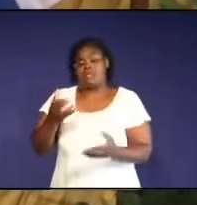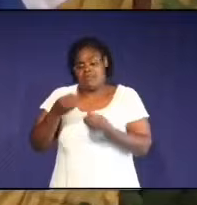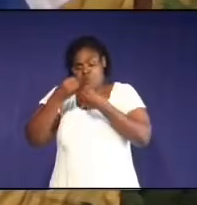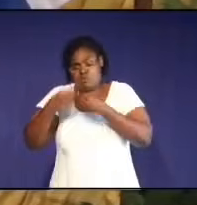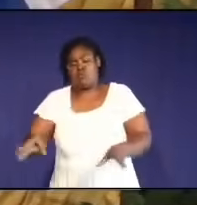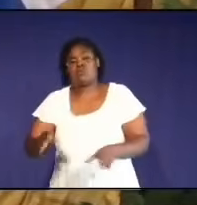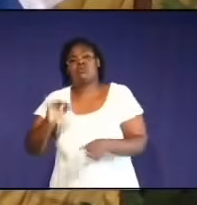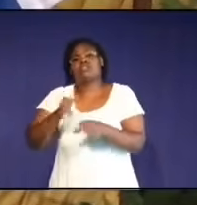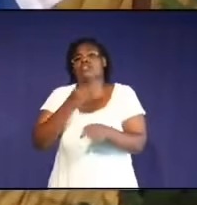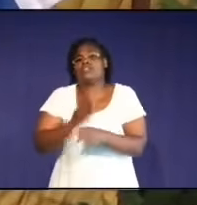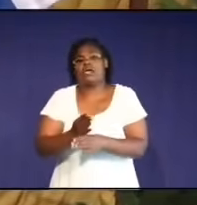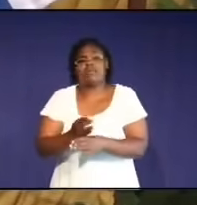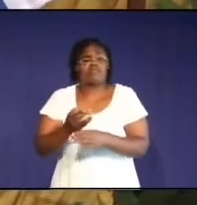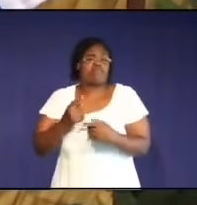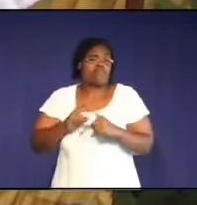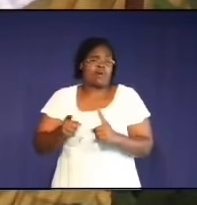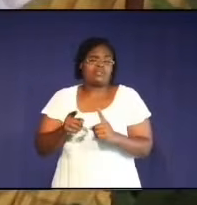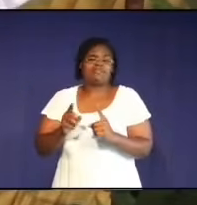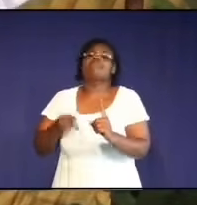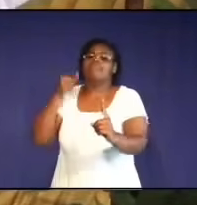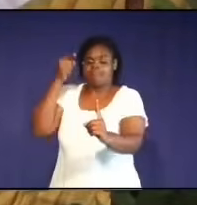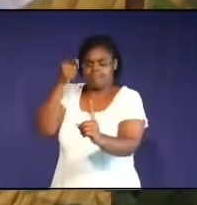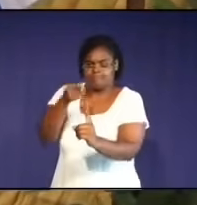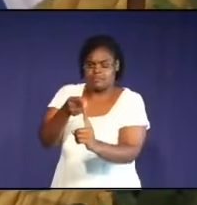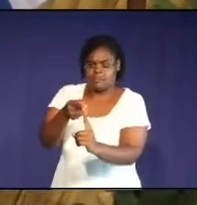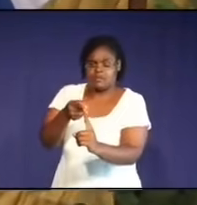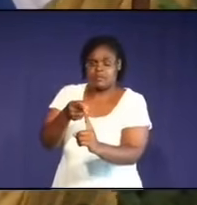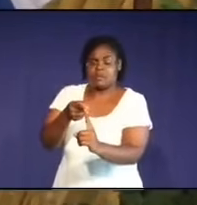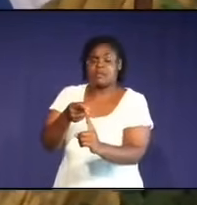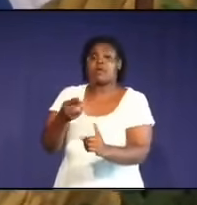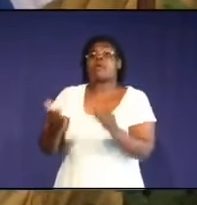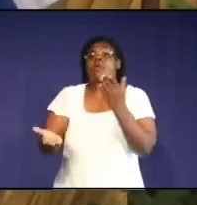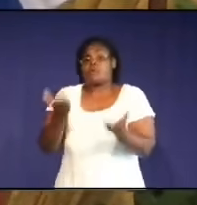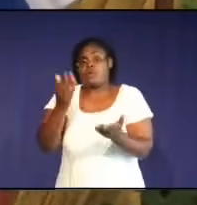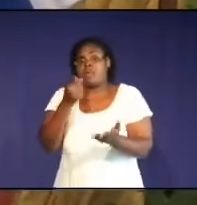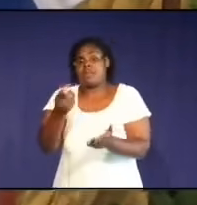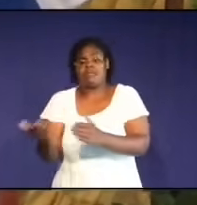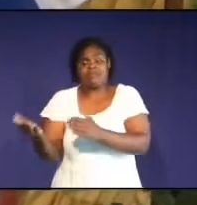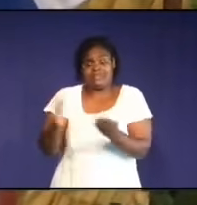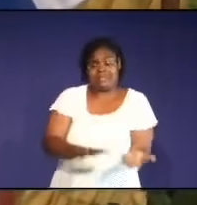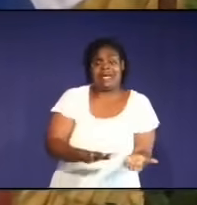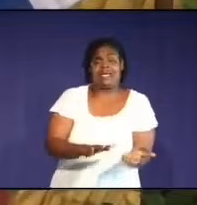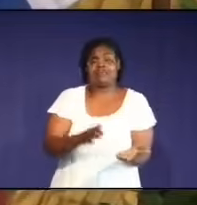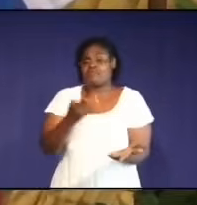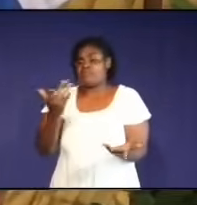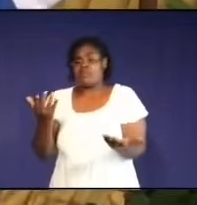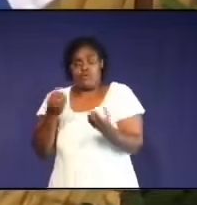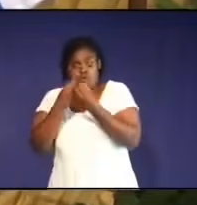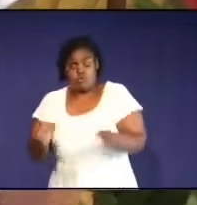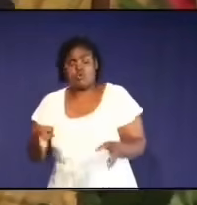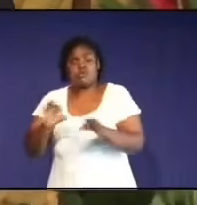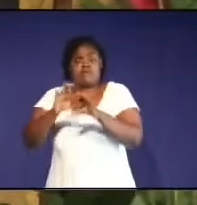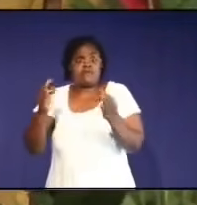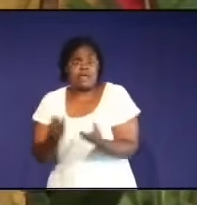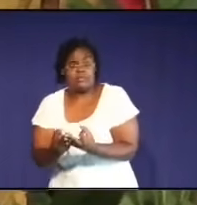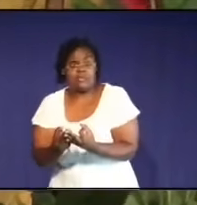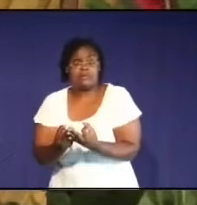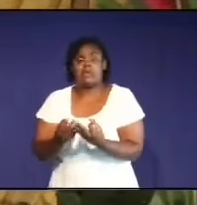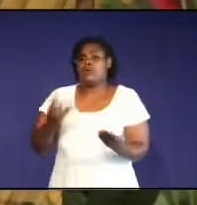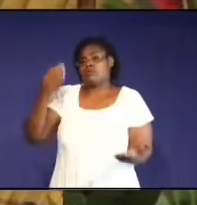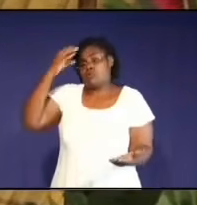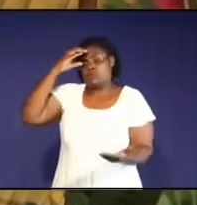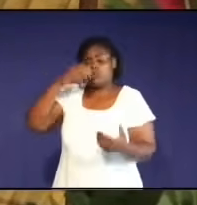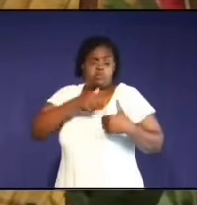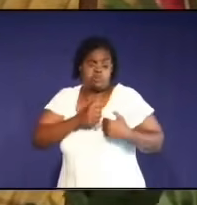maybe, but it's only until. You may lose your life, lose your family, lose your spouse, lose